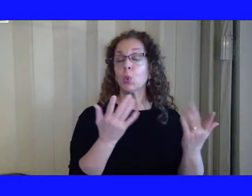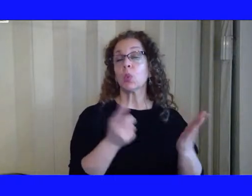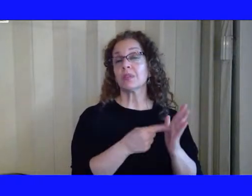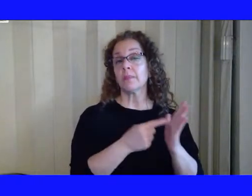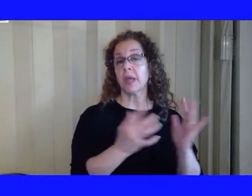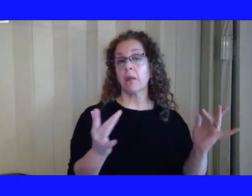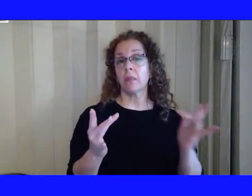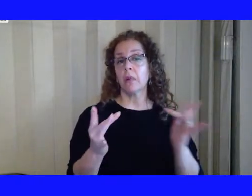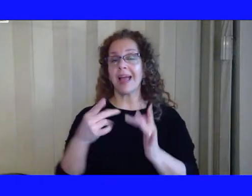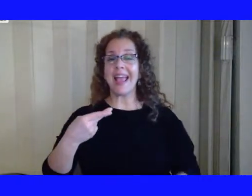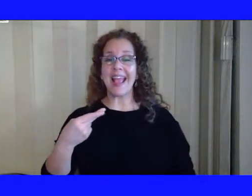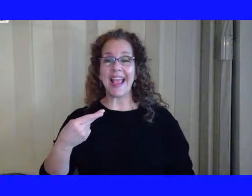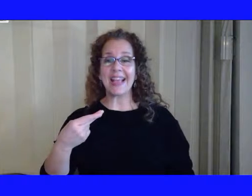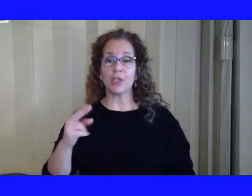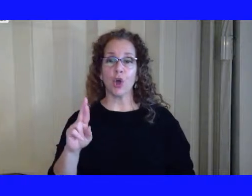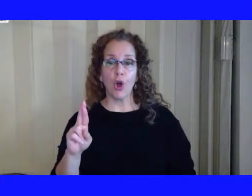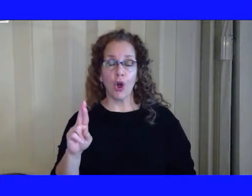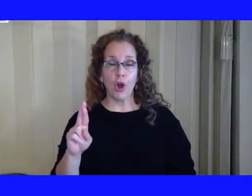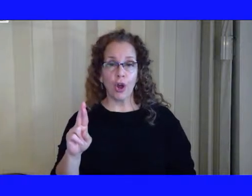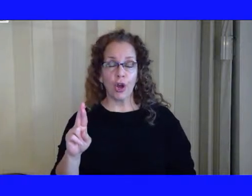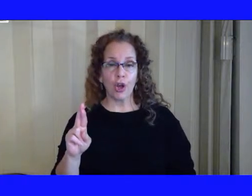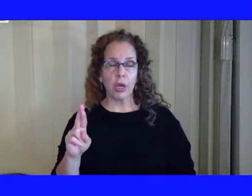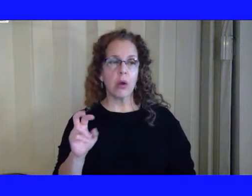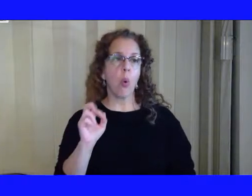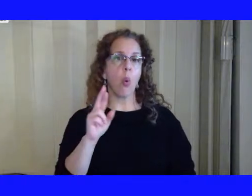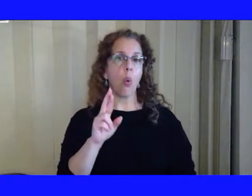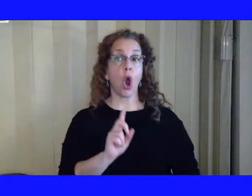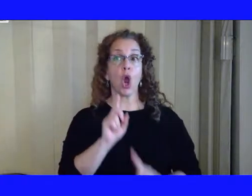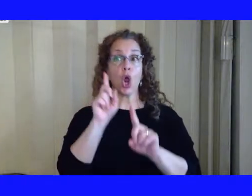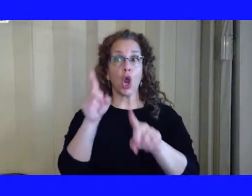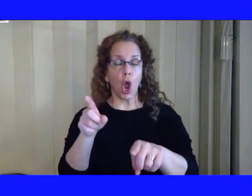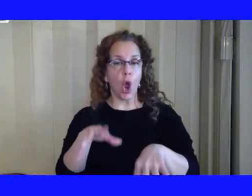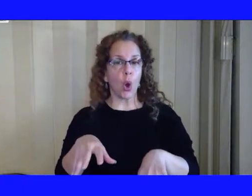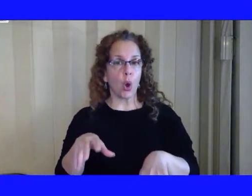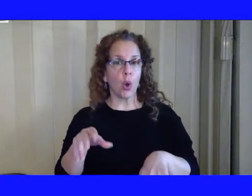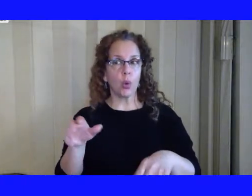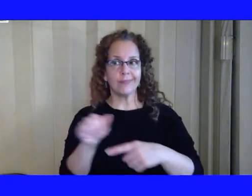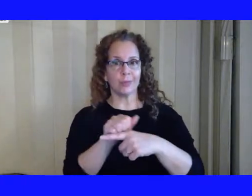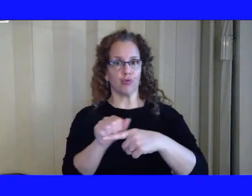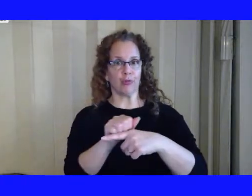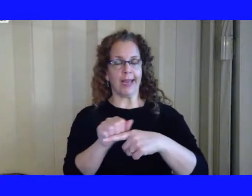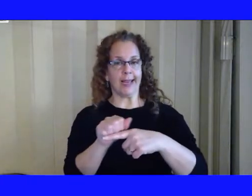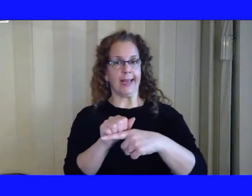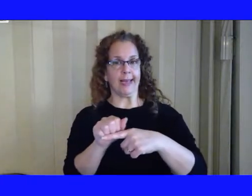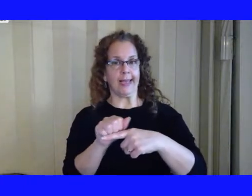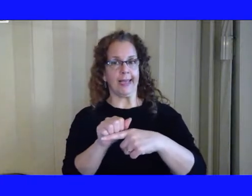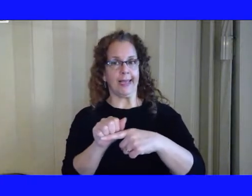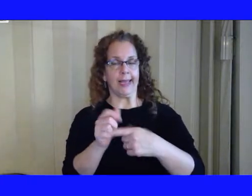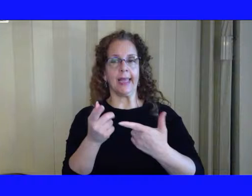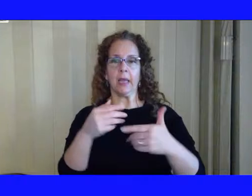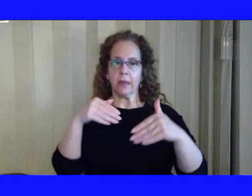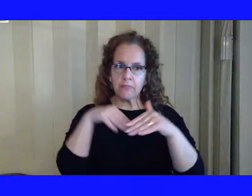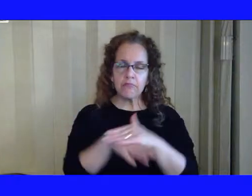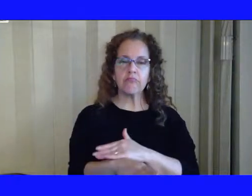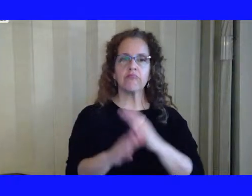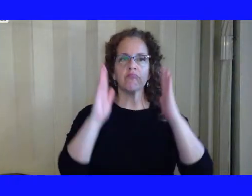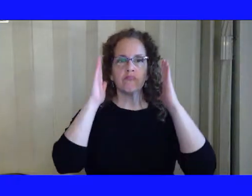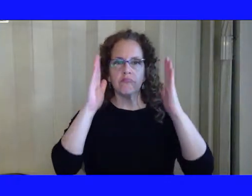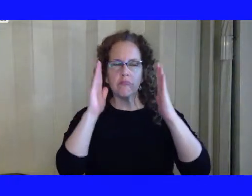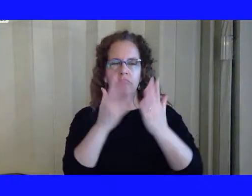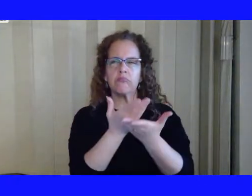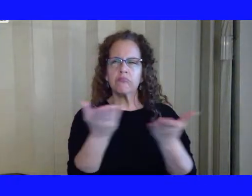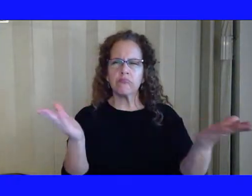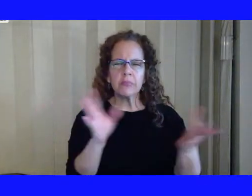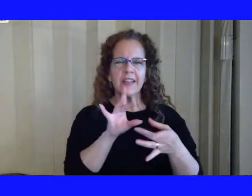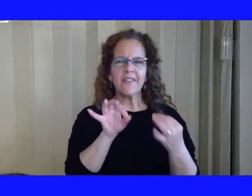is to make sure that every employee feels that they have a voice, and we try to address problems that come to our attention, as does